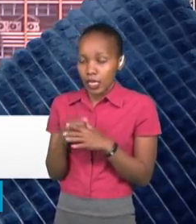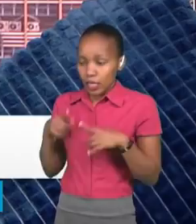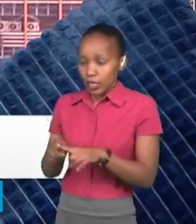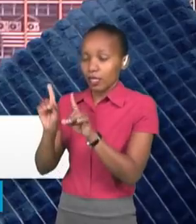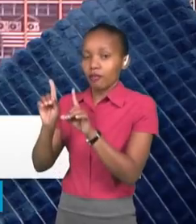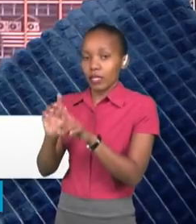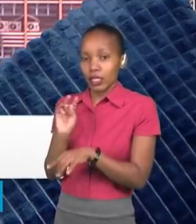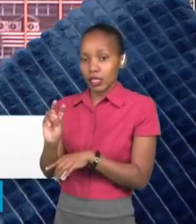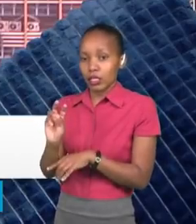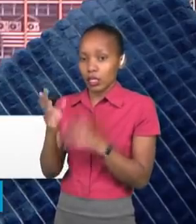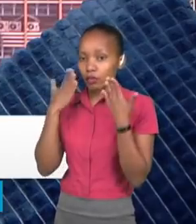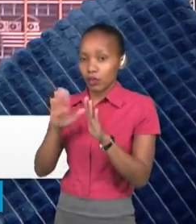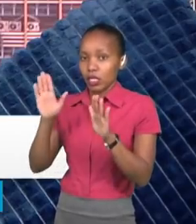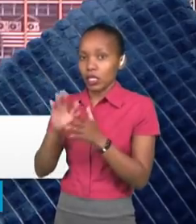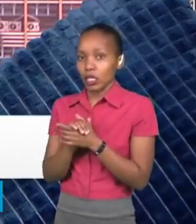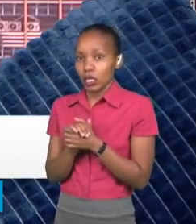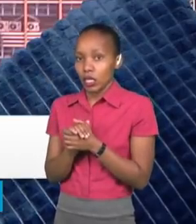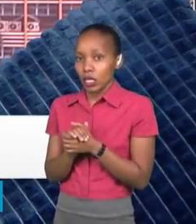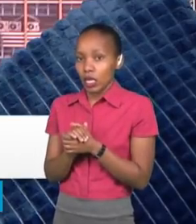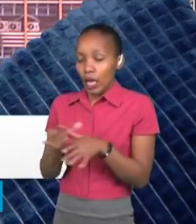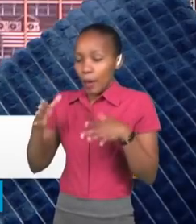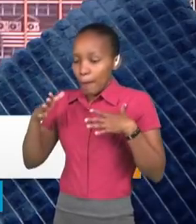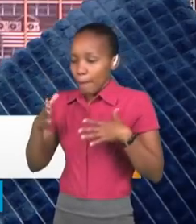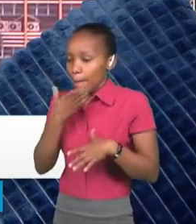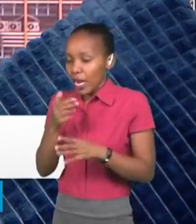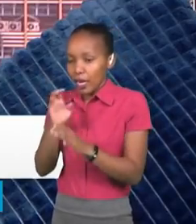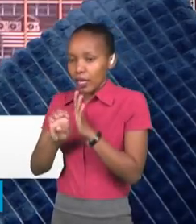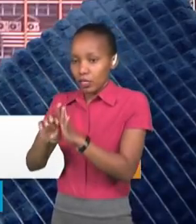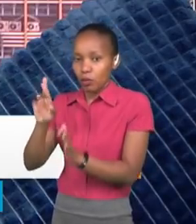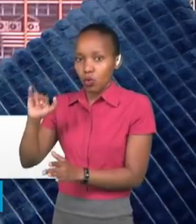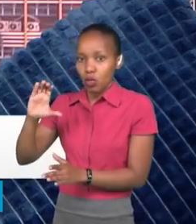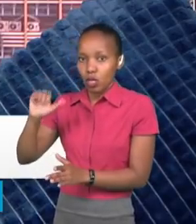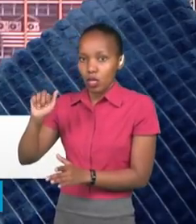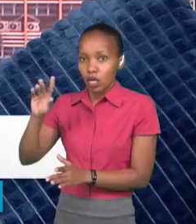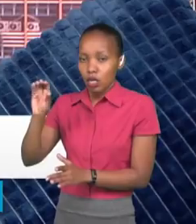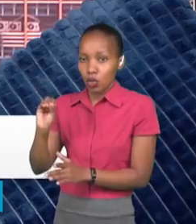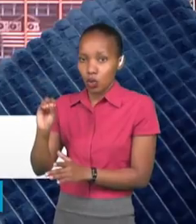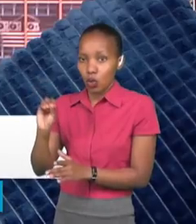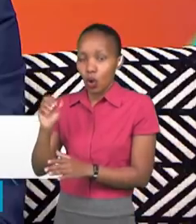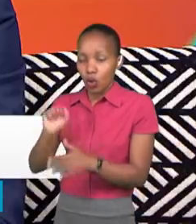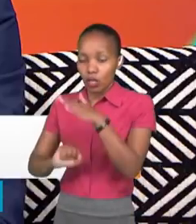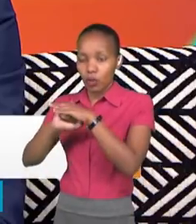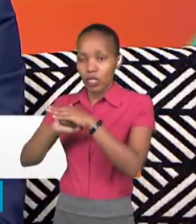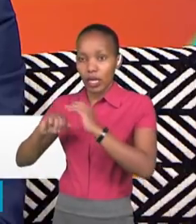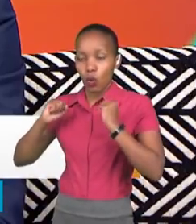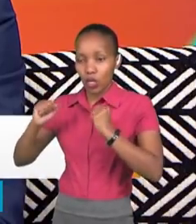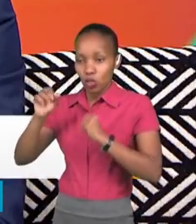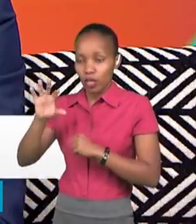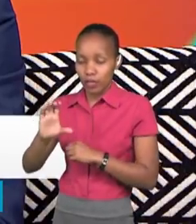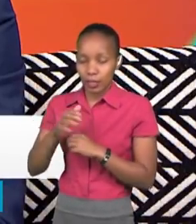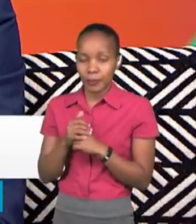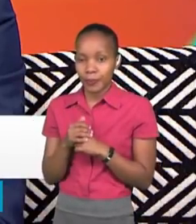seen guys who are daring like Ricardo was coming in and taking a risk of it. So